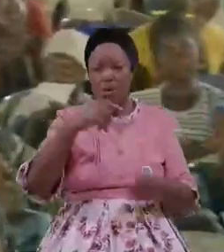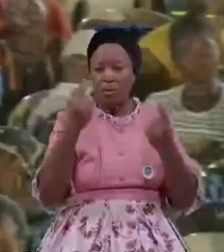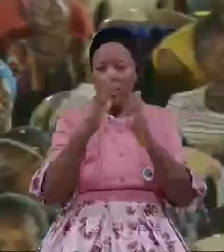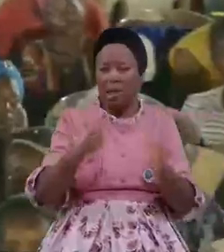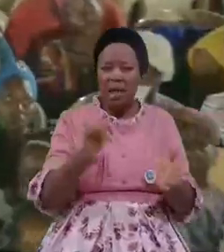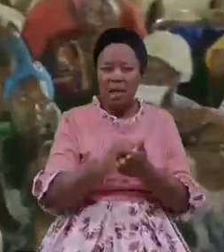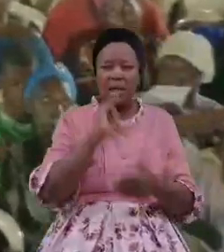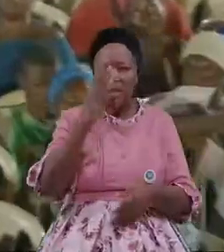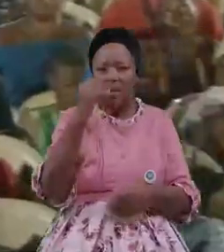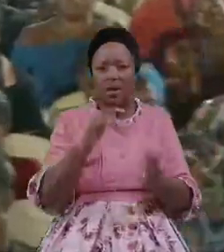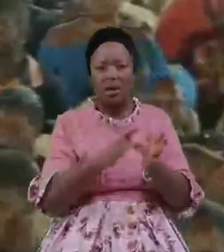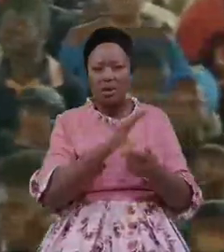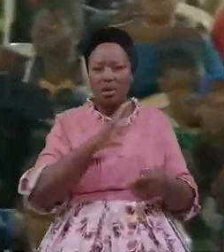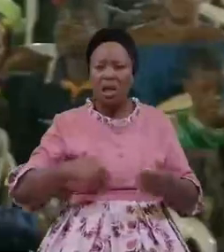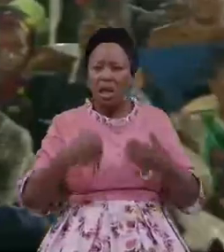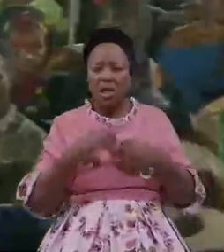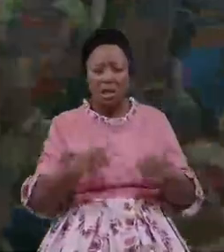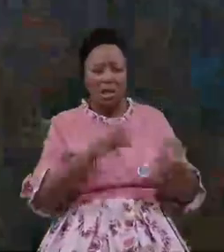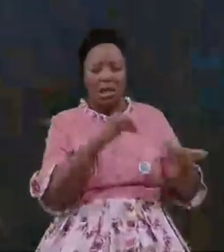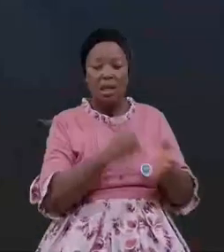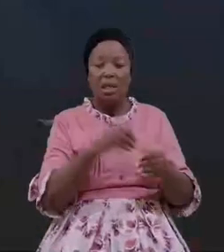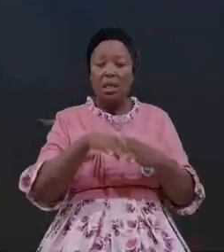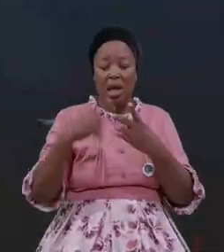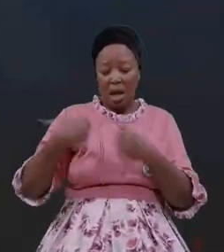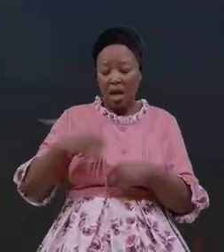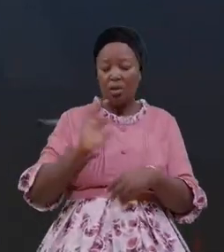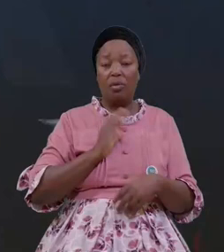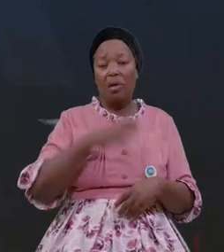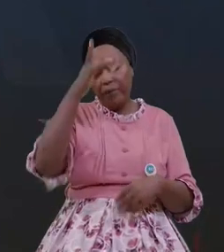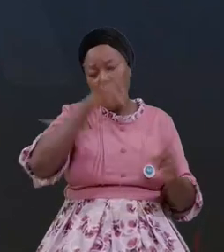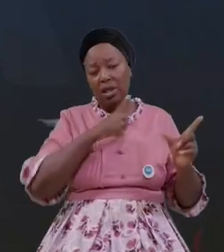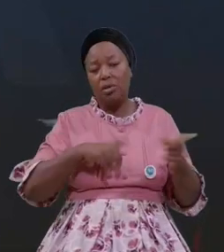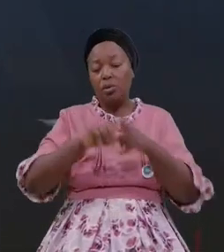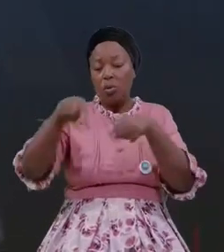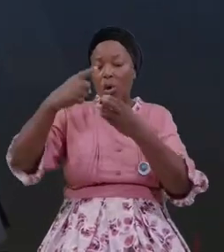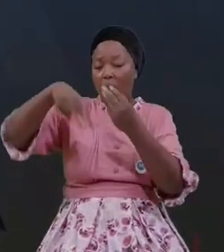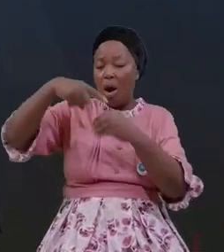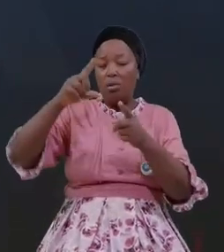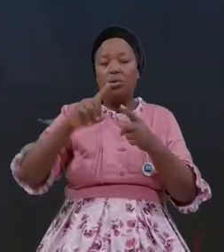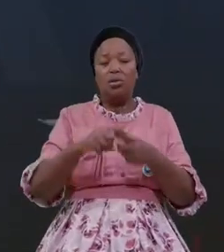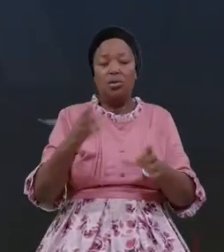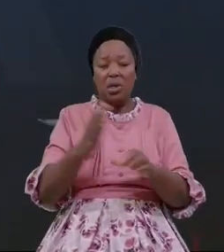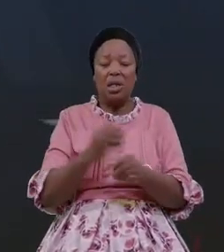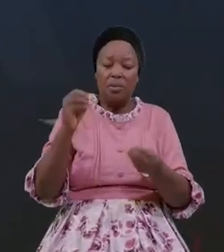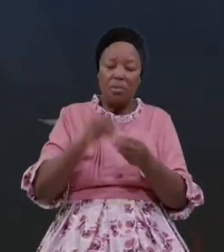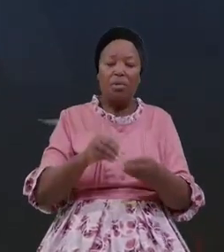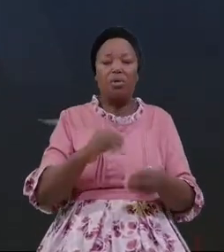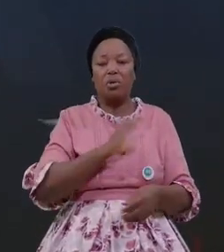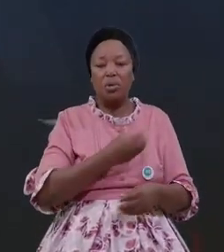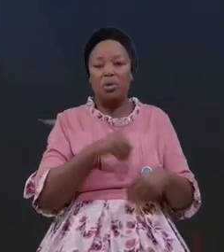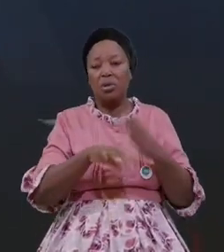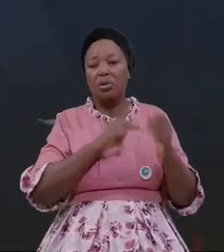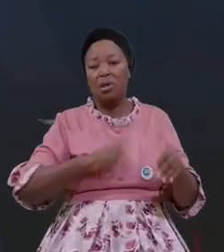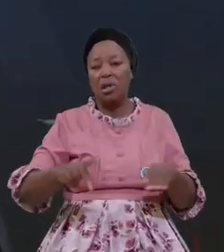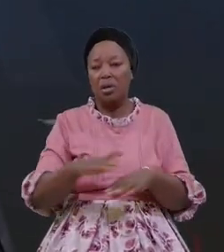everything around the globe for the world before Christ comes or comes the